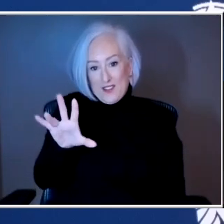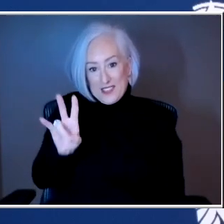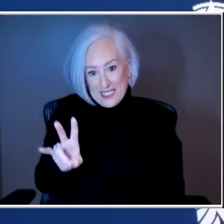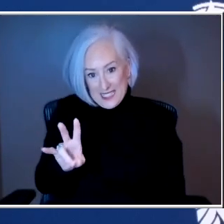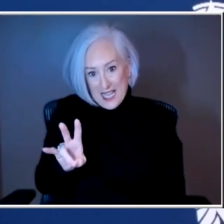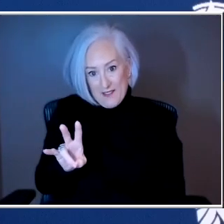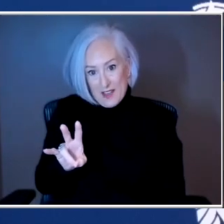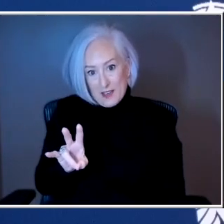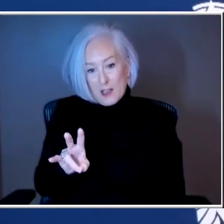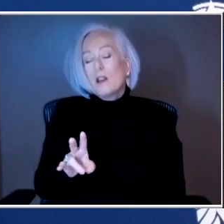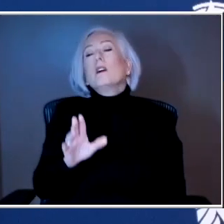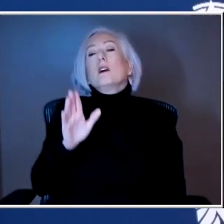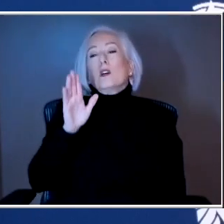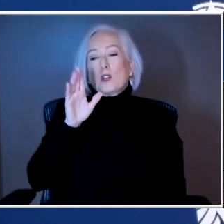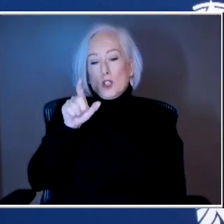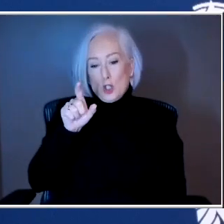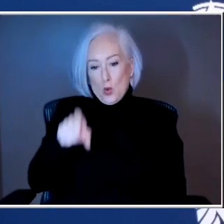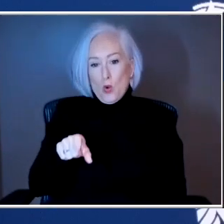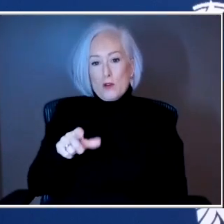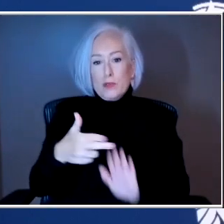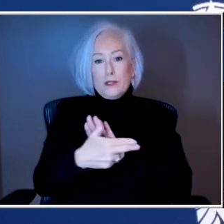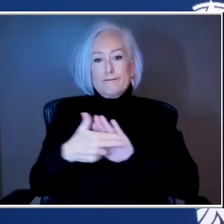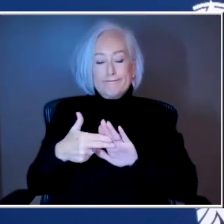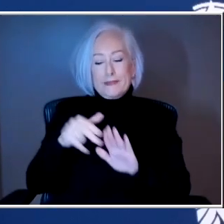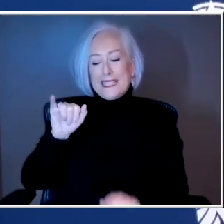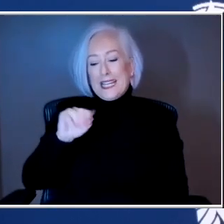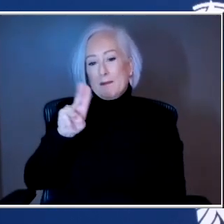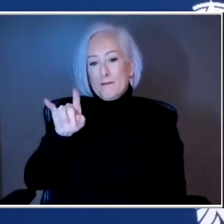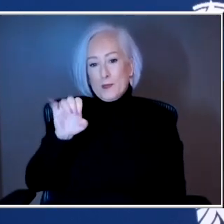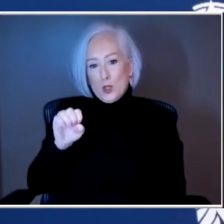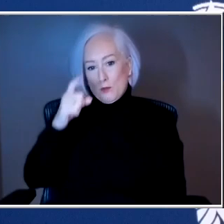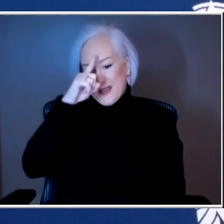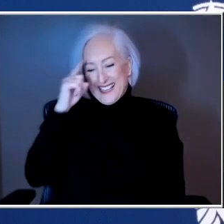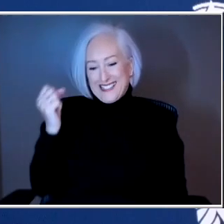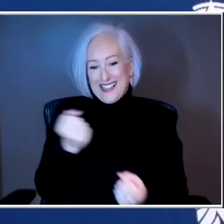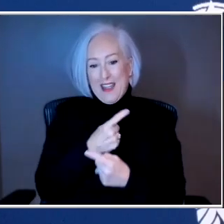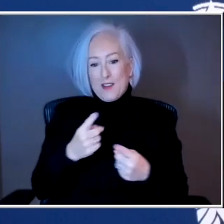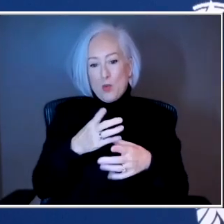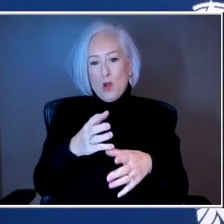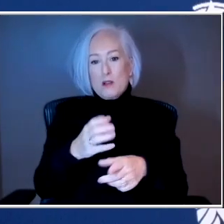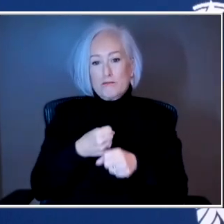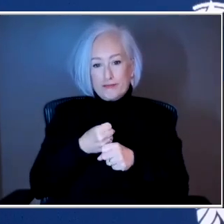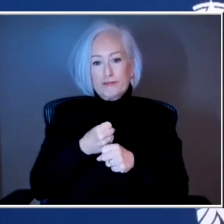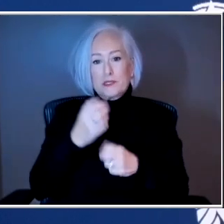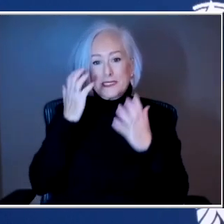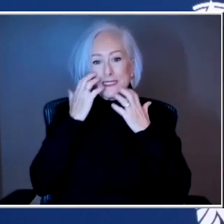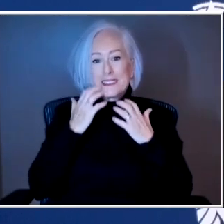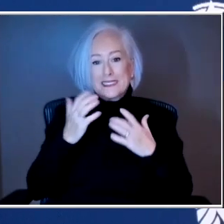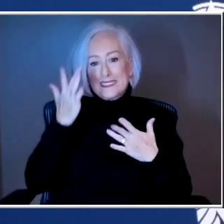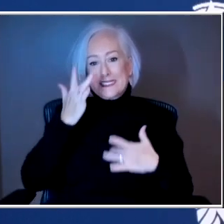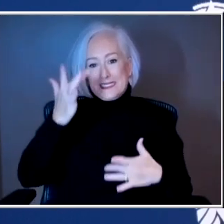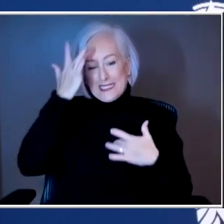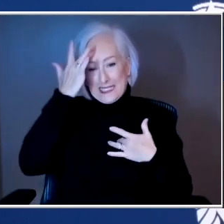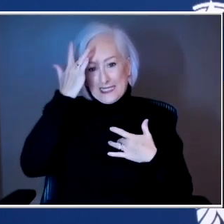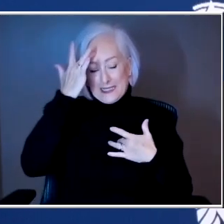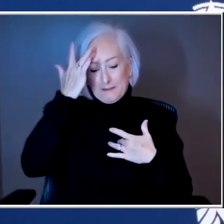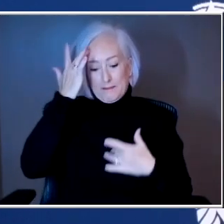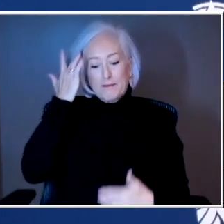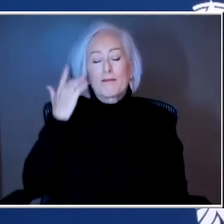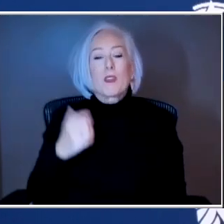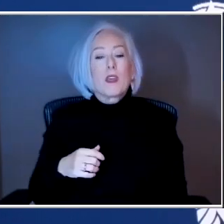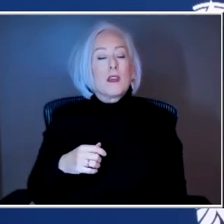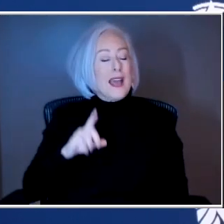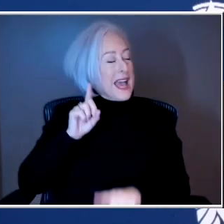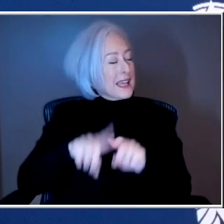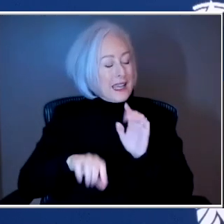because children born before that time, most everybody got that disease. So, but again, can't stress enough that